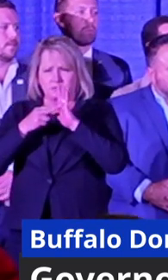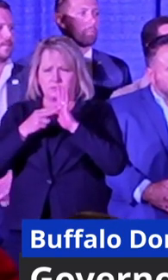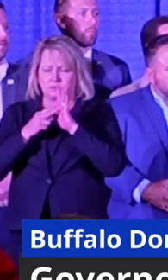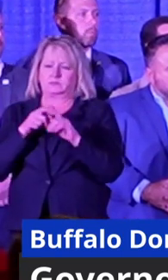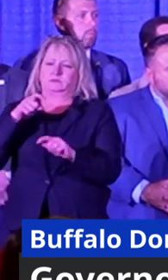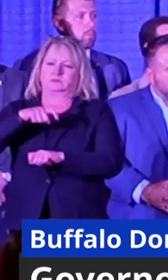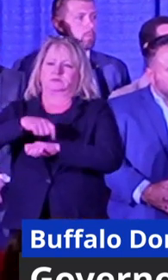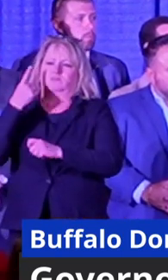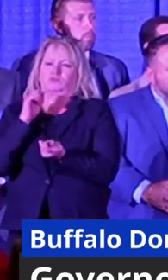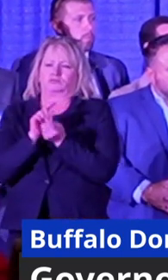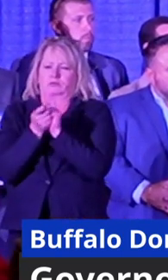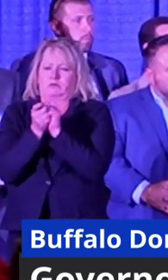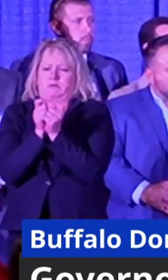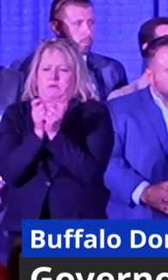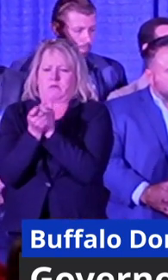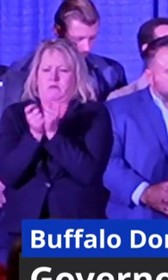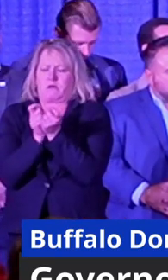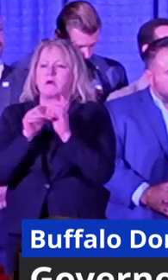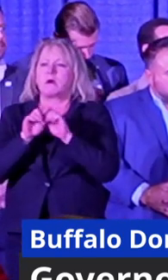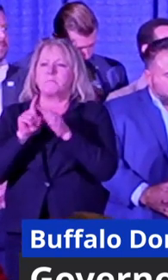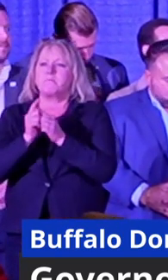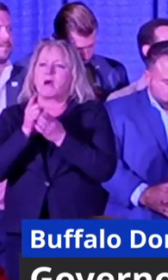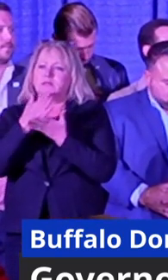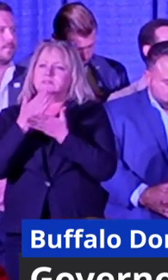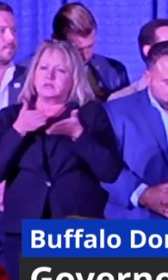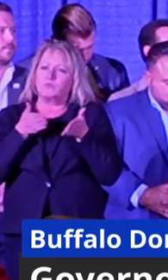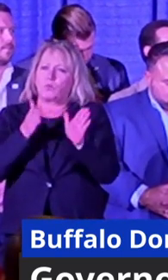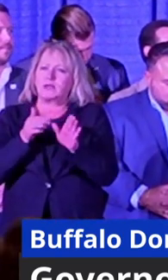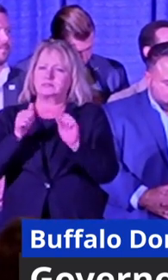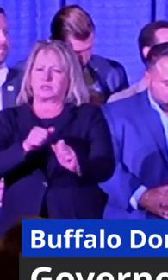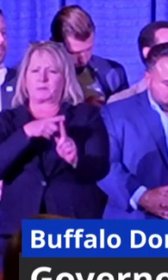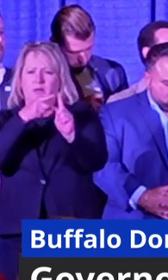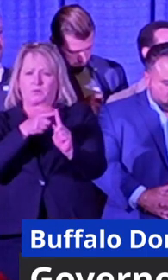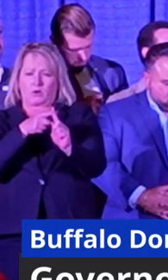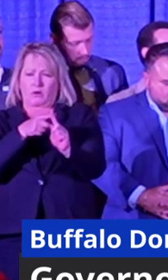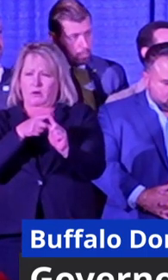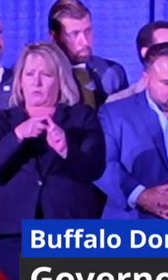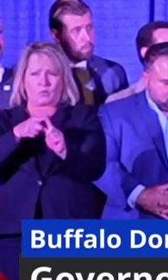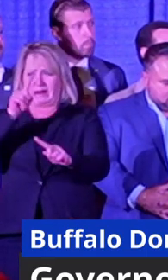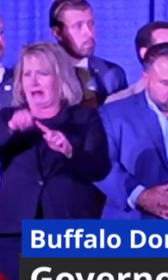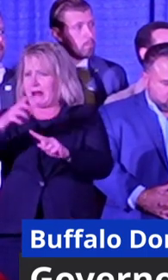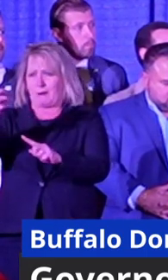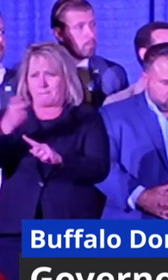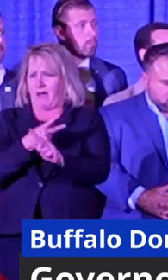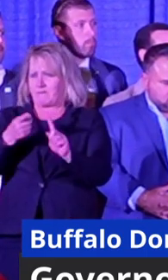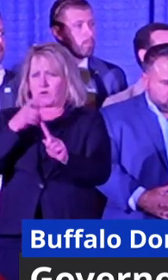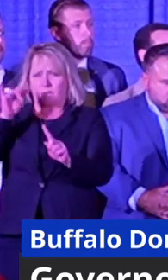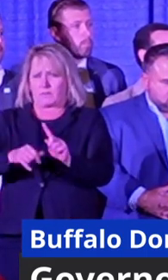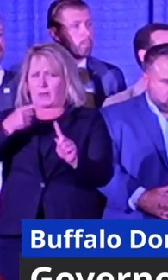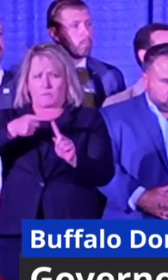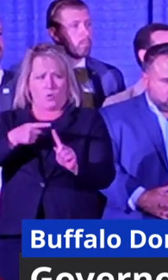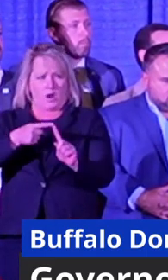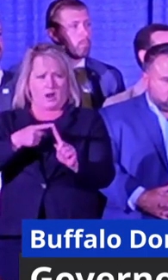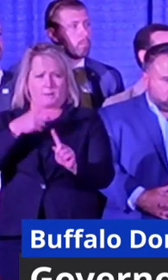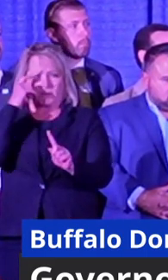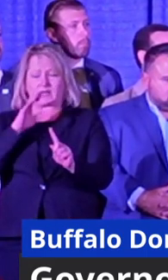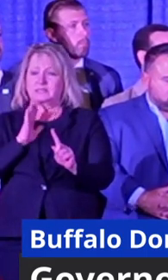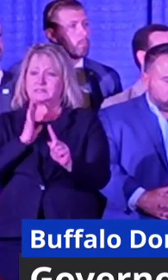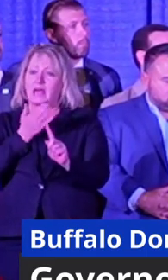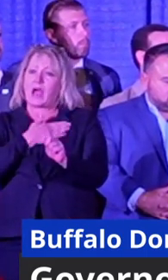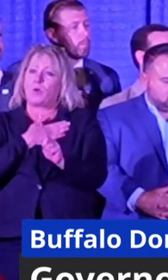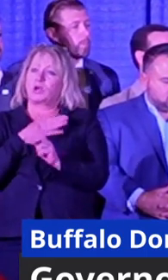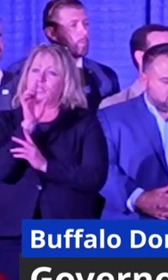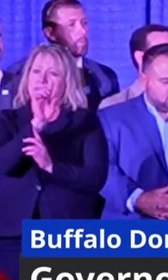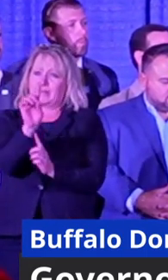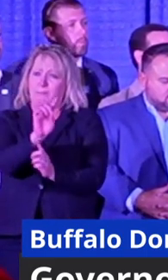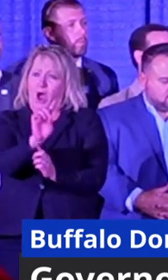change. But in some ways, tomorrow's election can be a point of no return point, because our